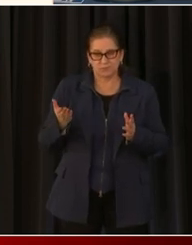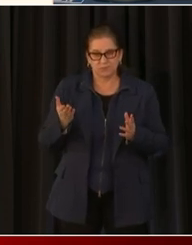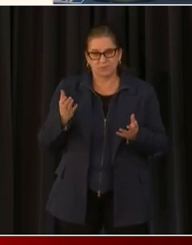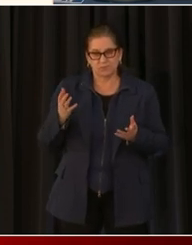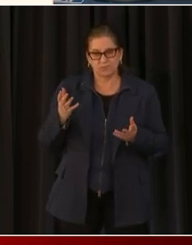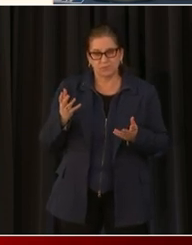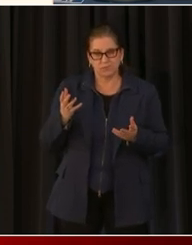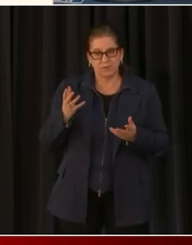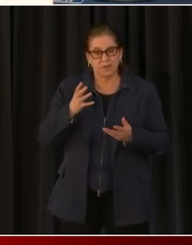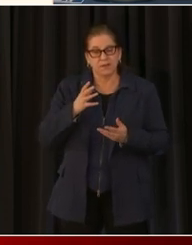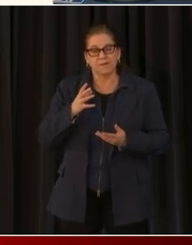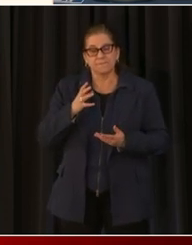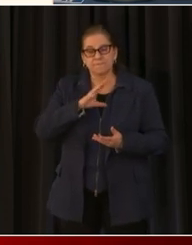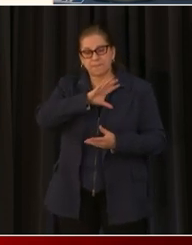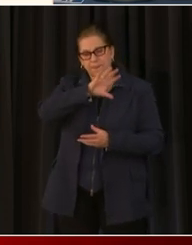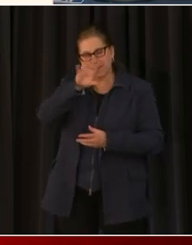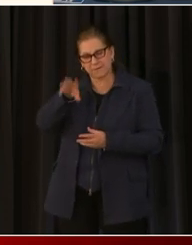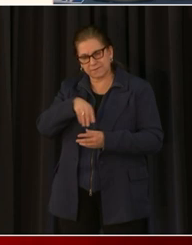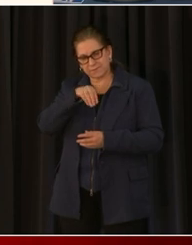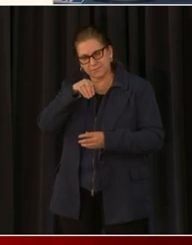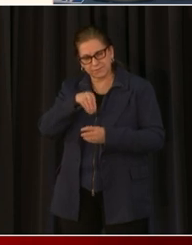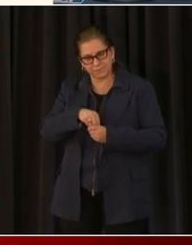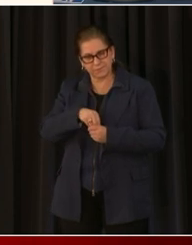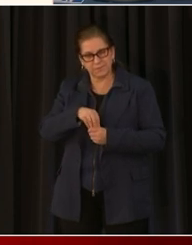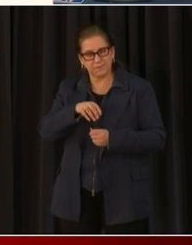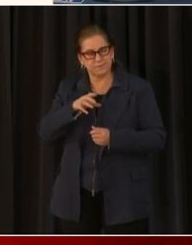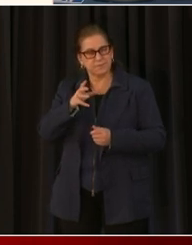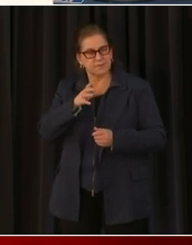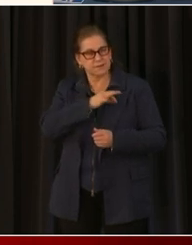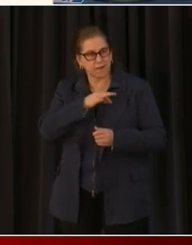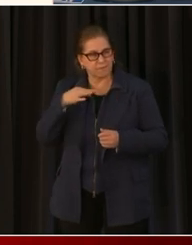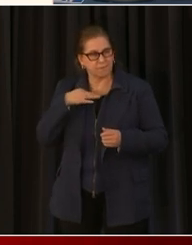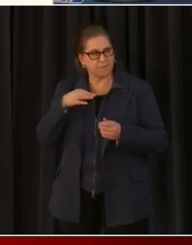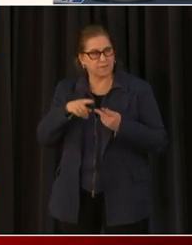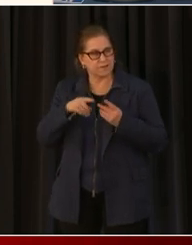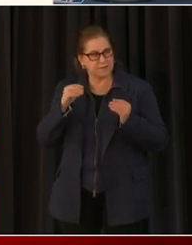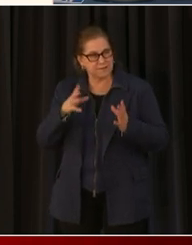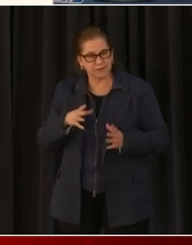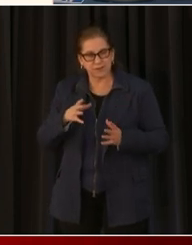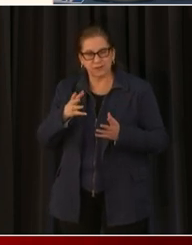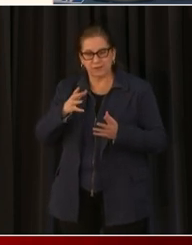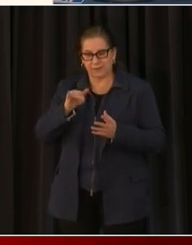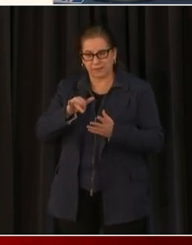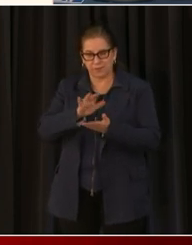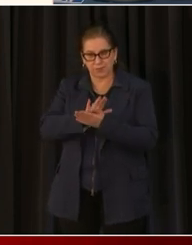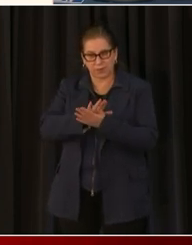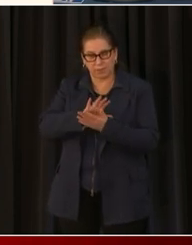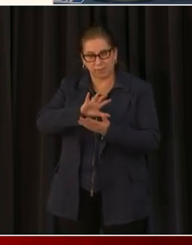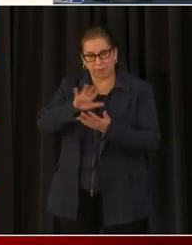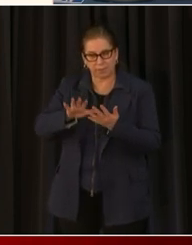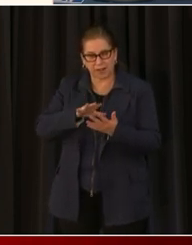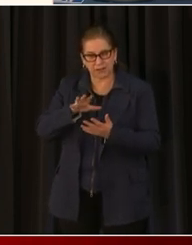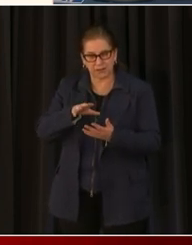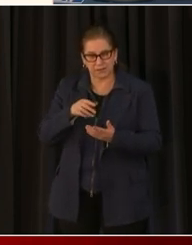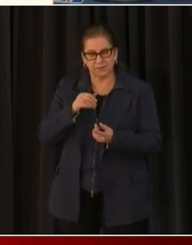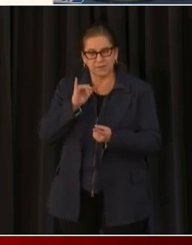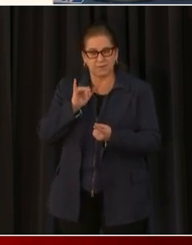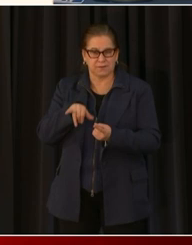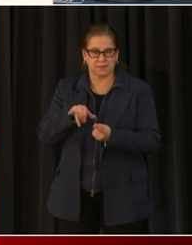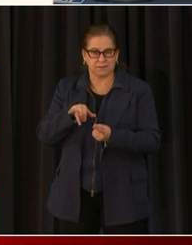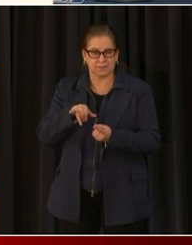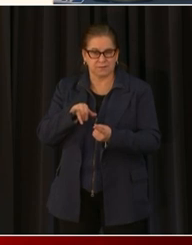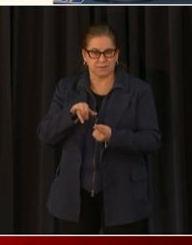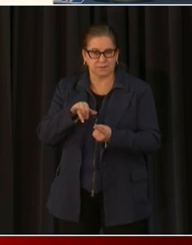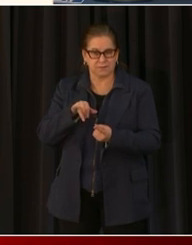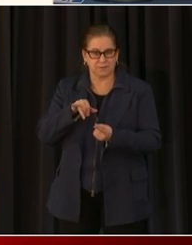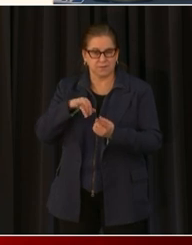model for each school based on their unique circumstances and population. And then schools will receive their initial budgets, which they're